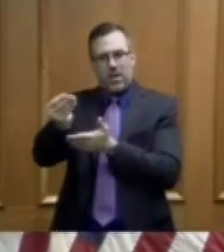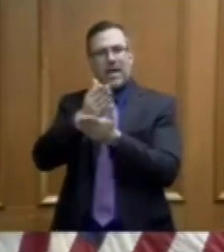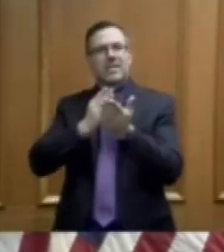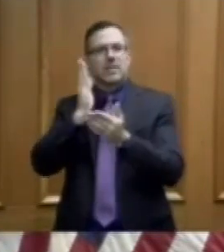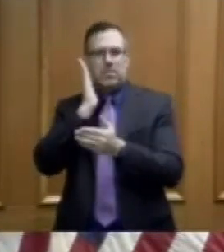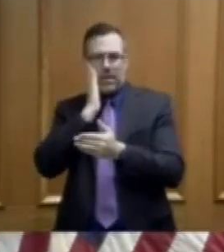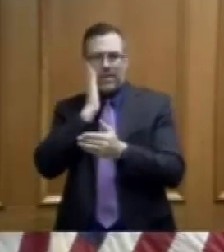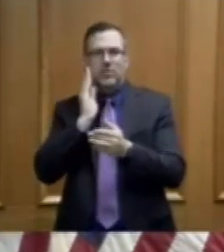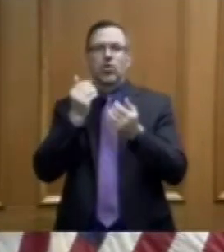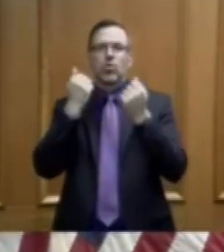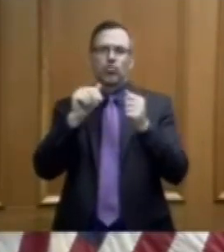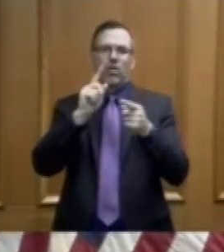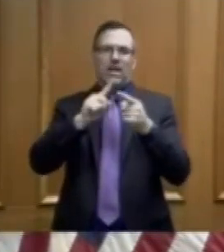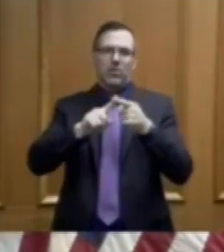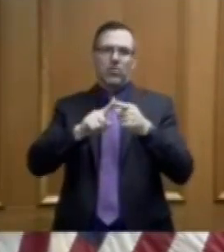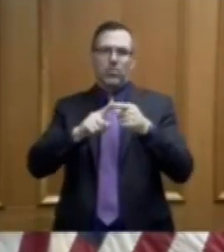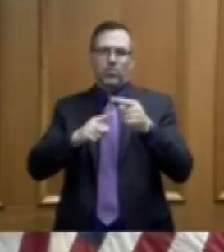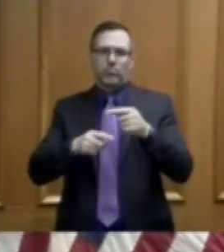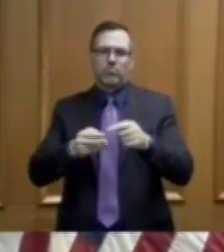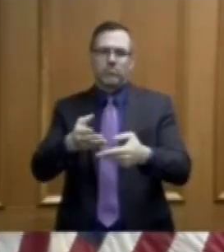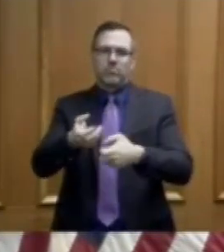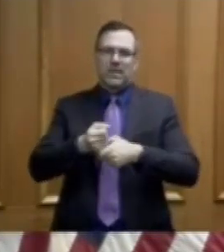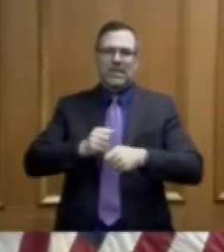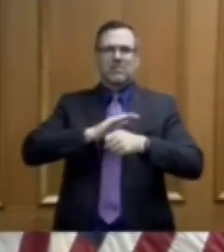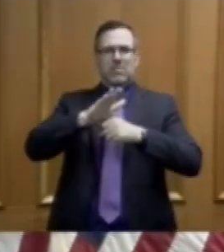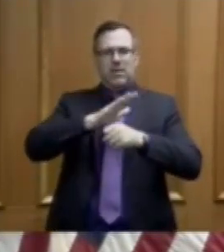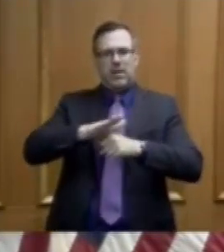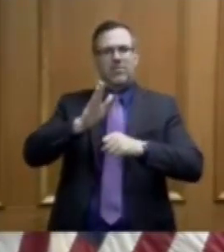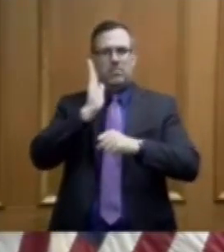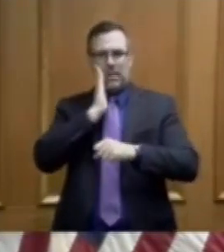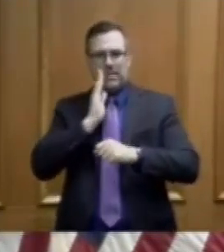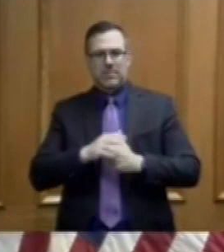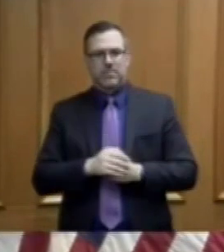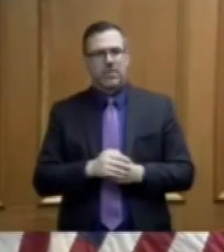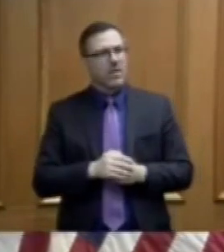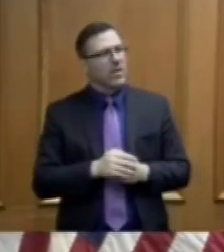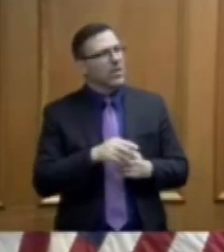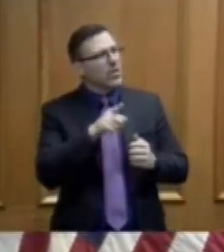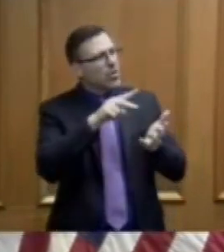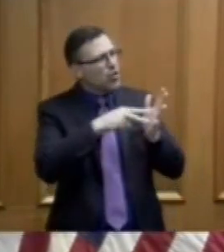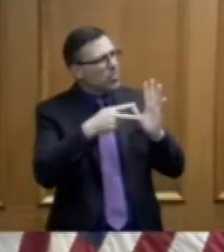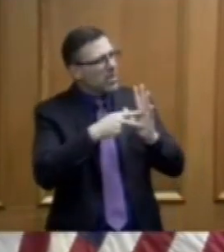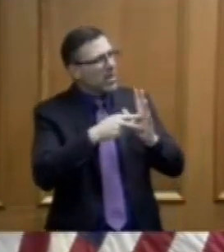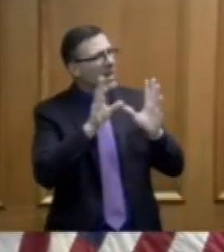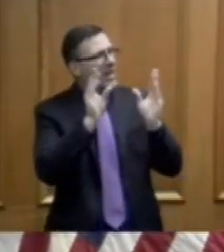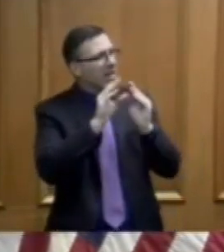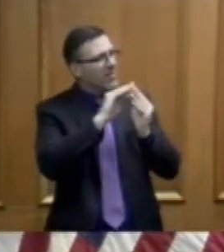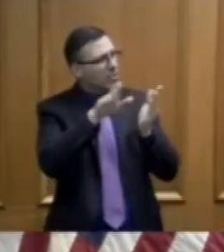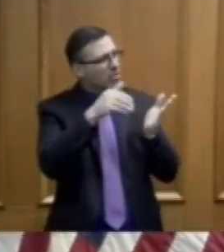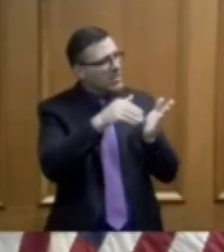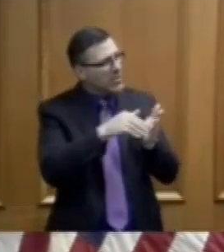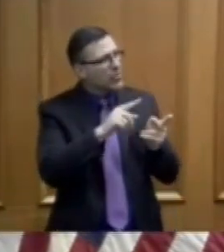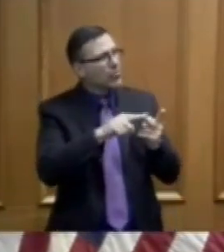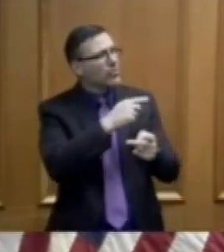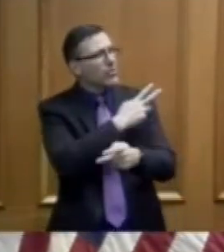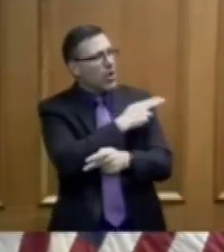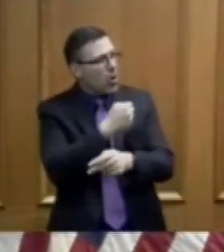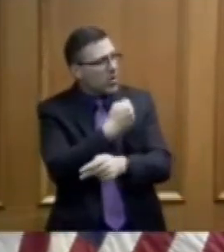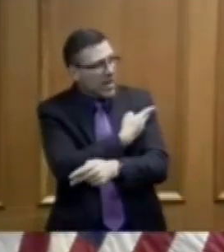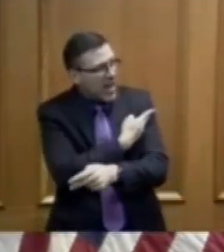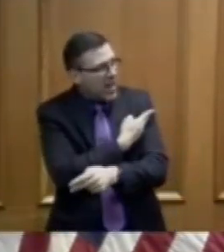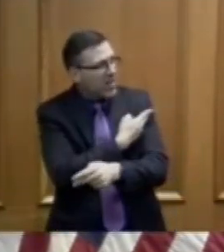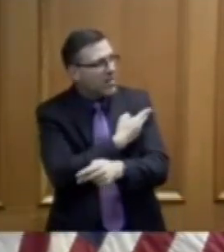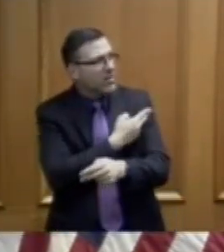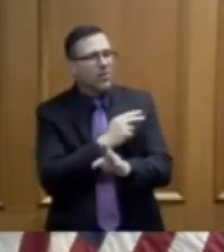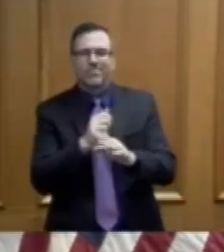to bridge that gap. So would that mean like convention centers and hotels? That's and right. That sort of thing? It certainly could